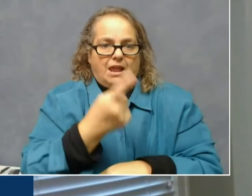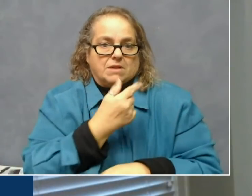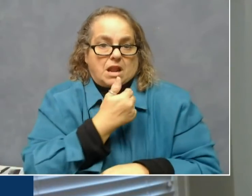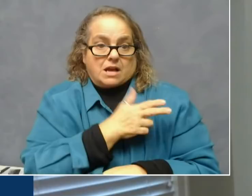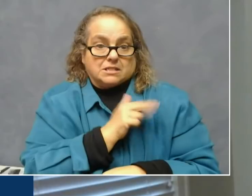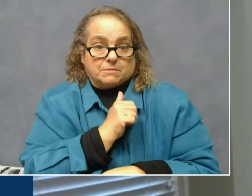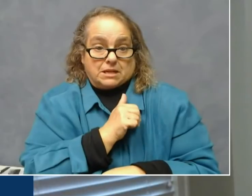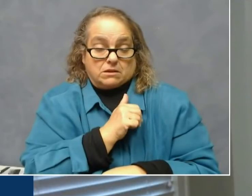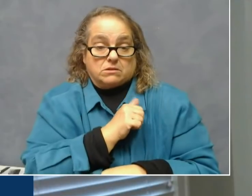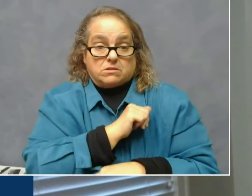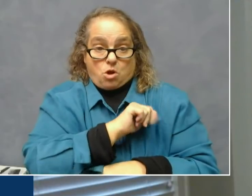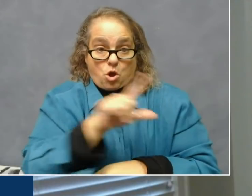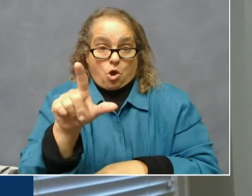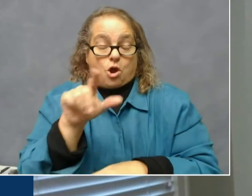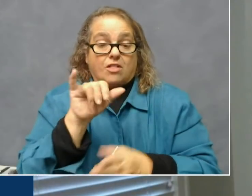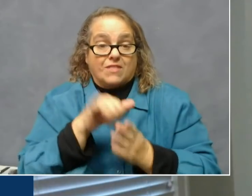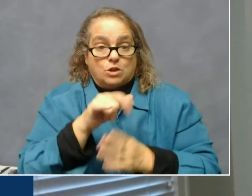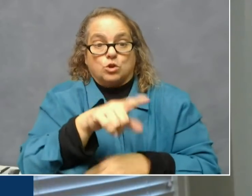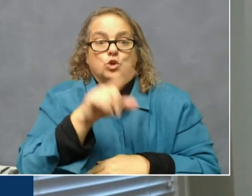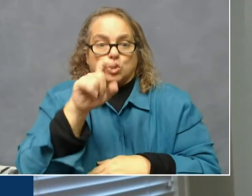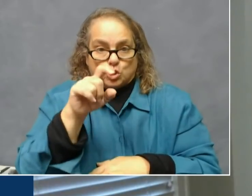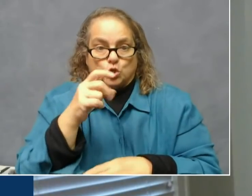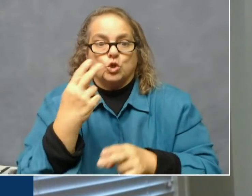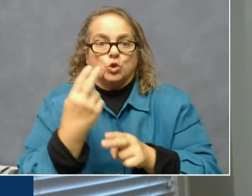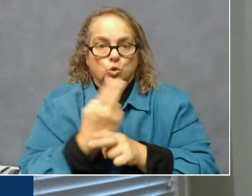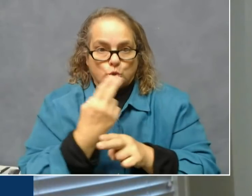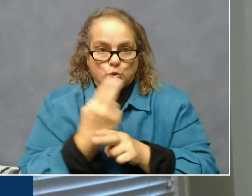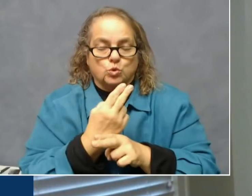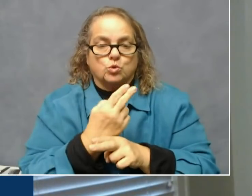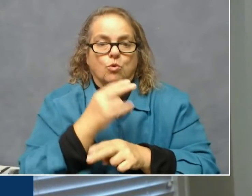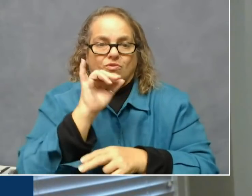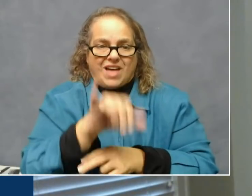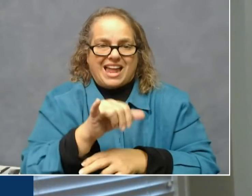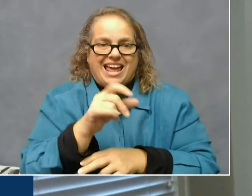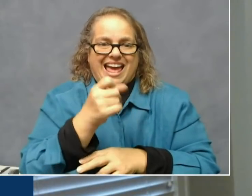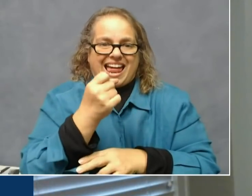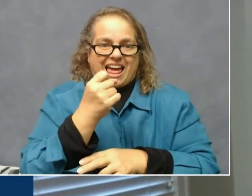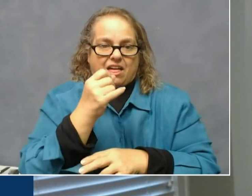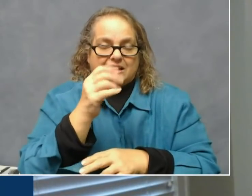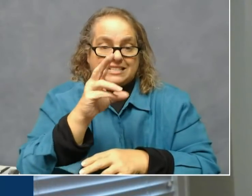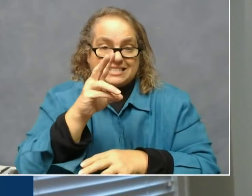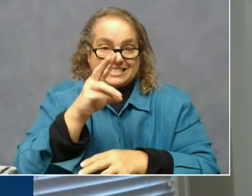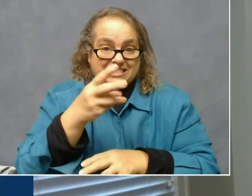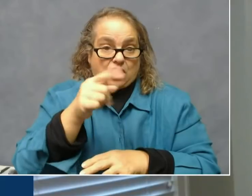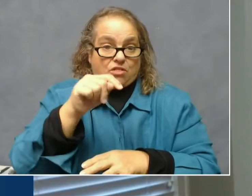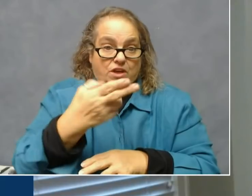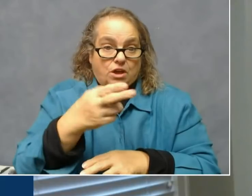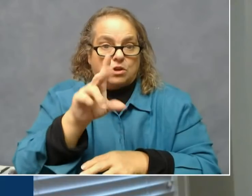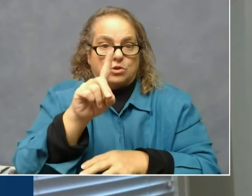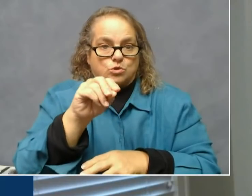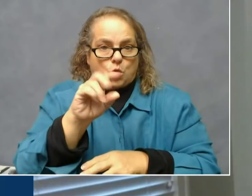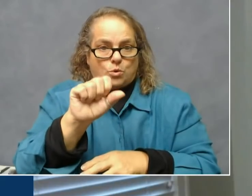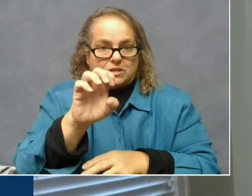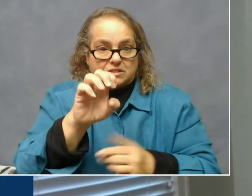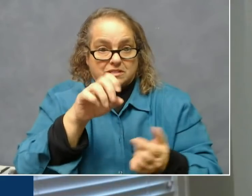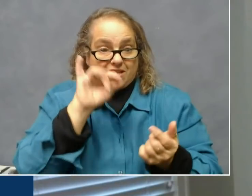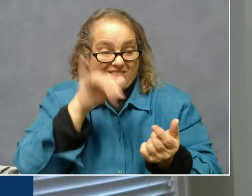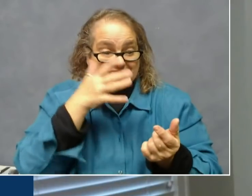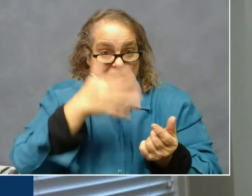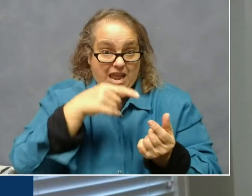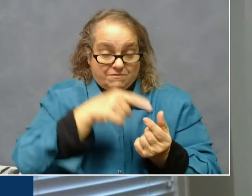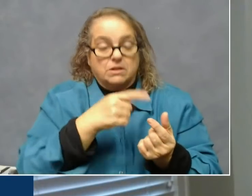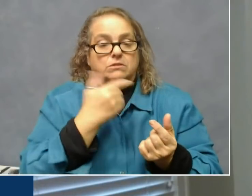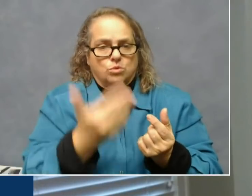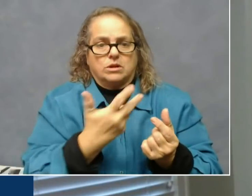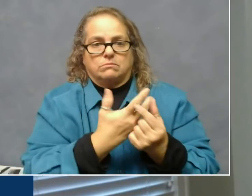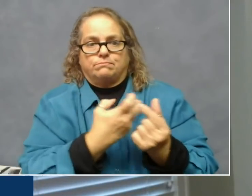they should, in fact, feel permitted to use those while we await official FDA guidance via channels other than Twitter. And